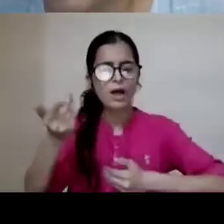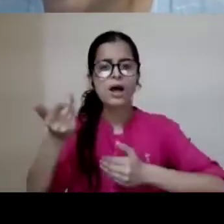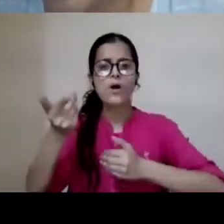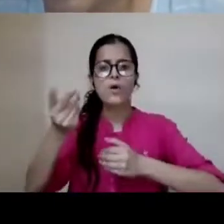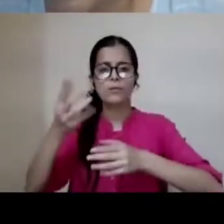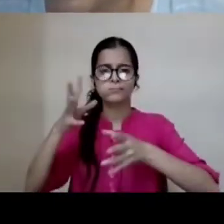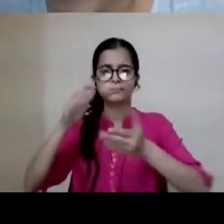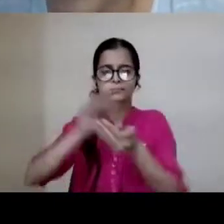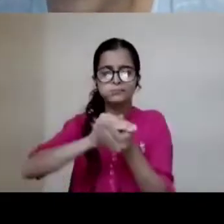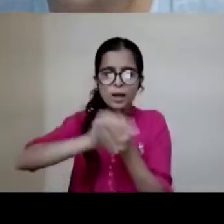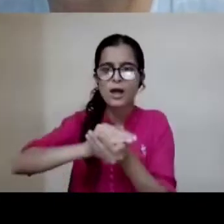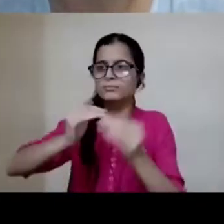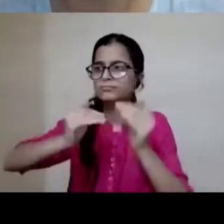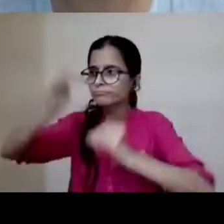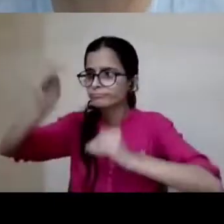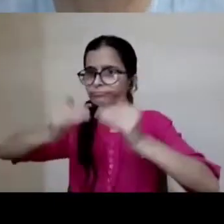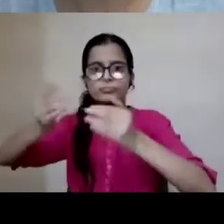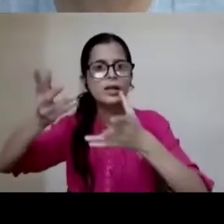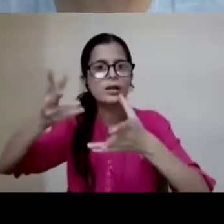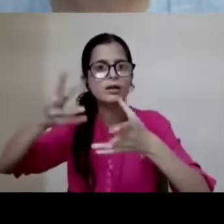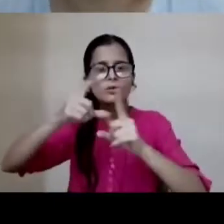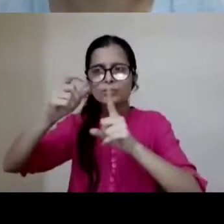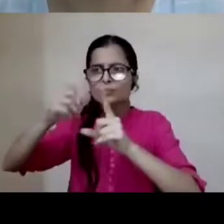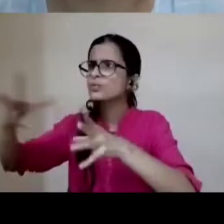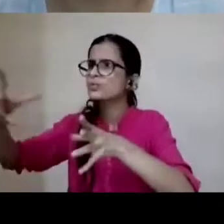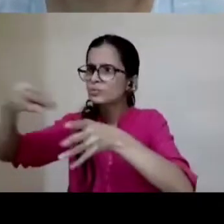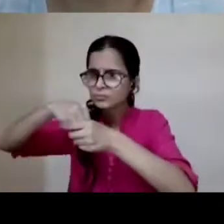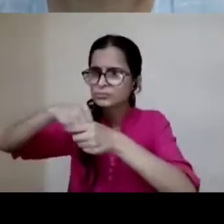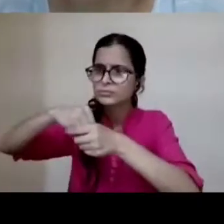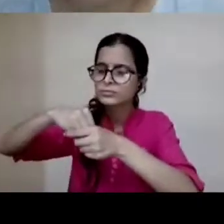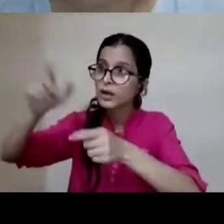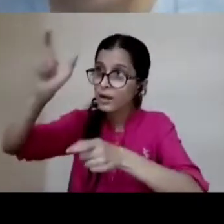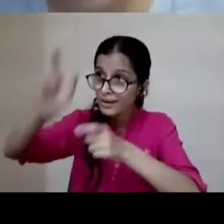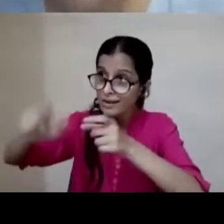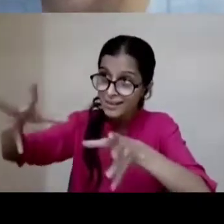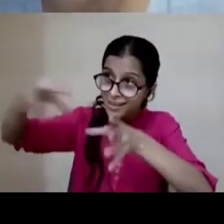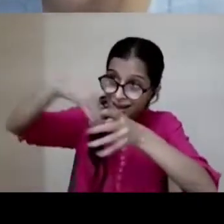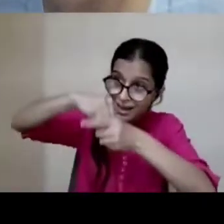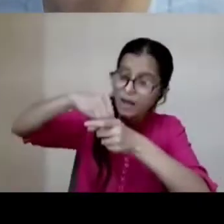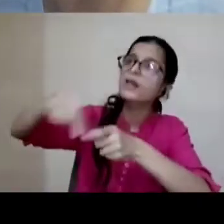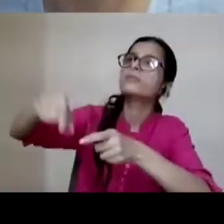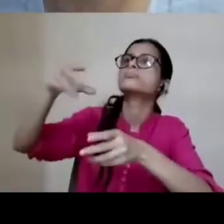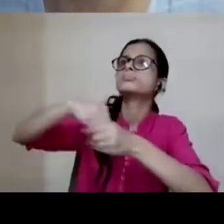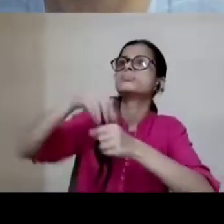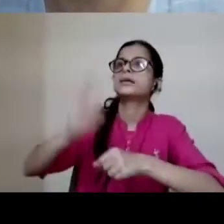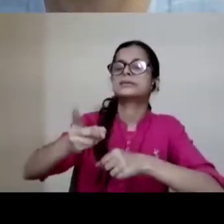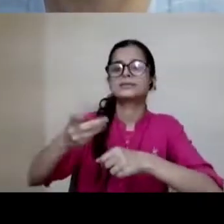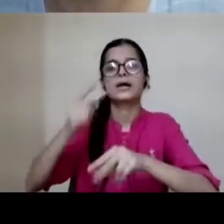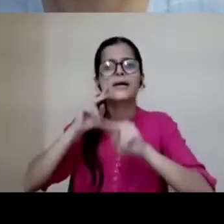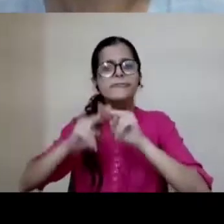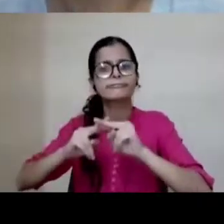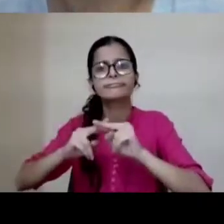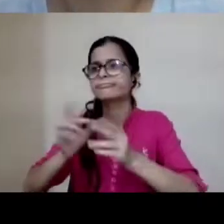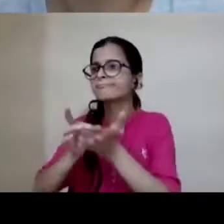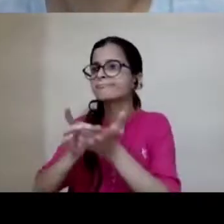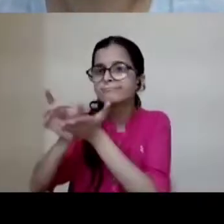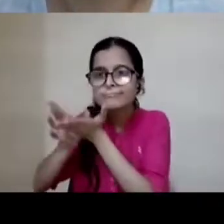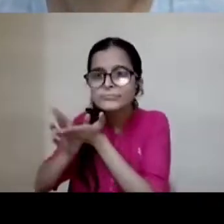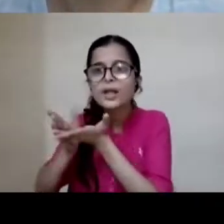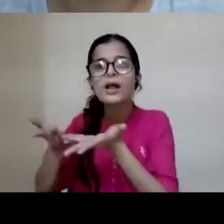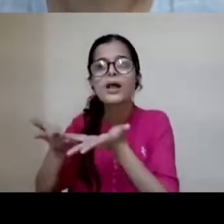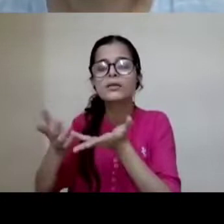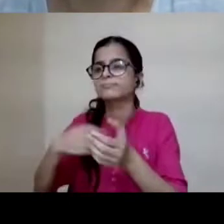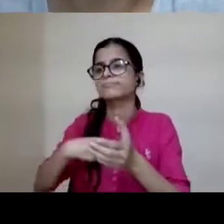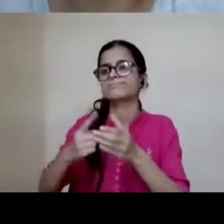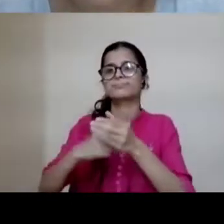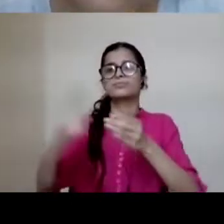investment that has to be made to include you, you will be included. But if the investment is disproportionate, then you are going to be